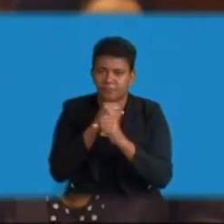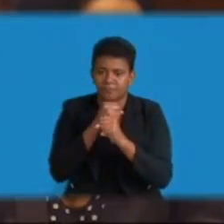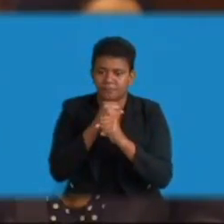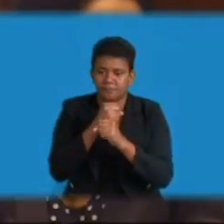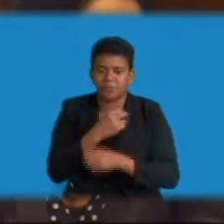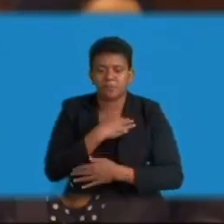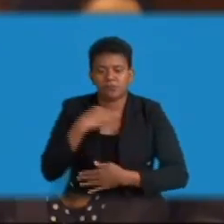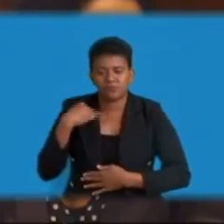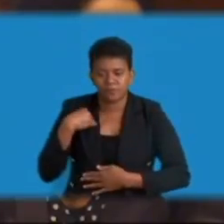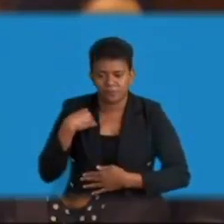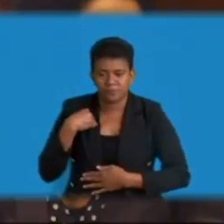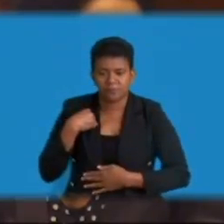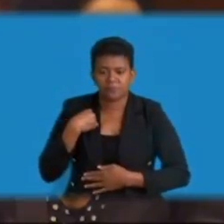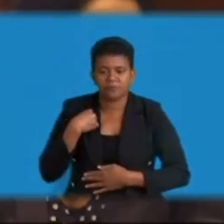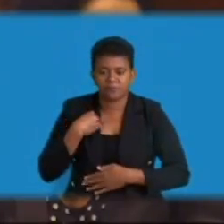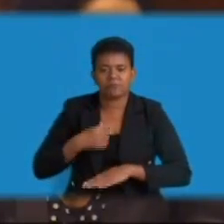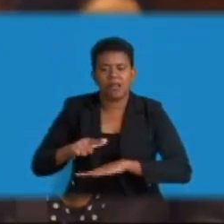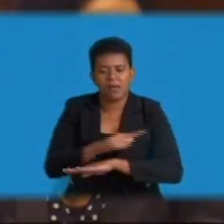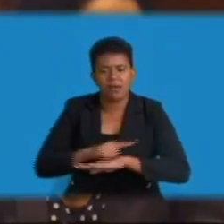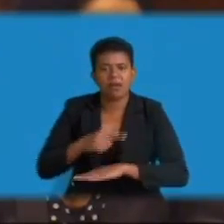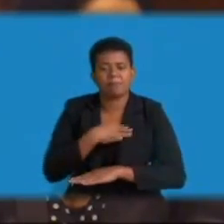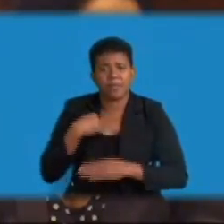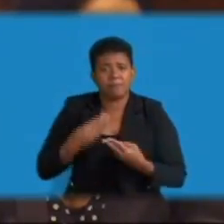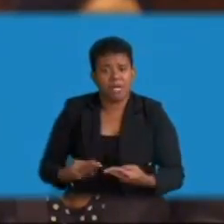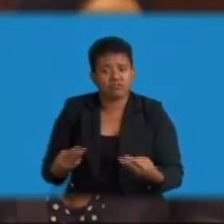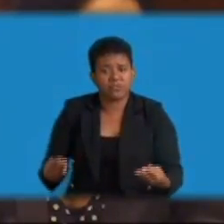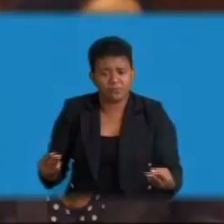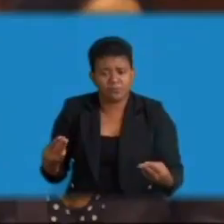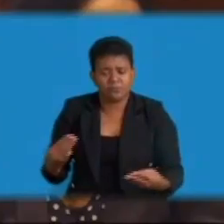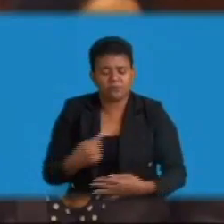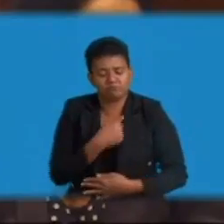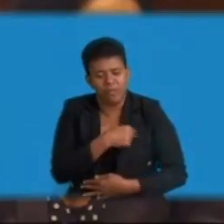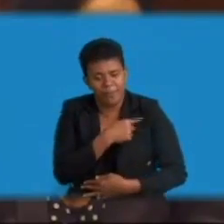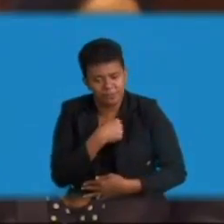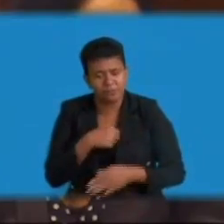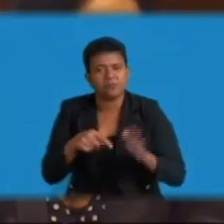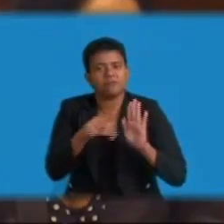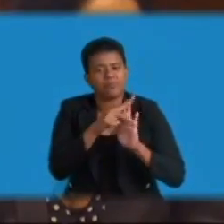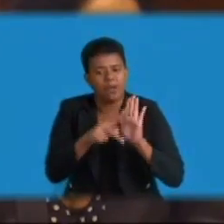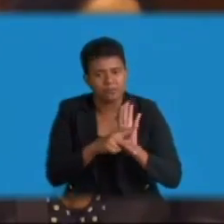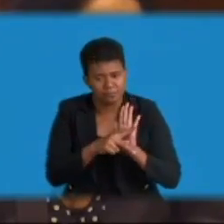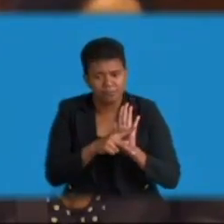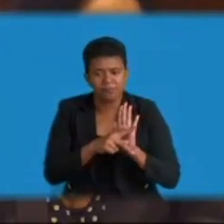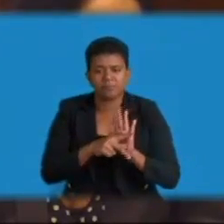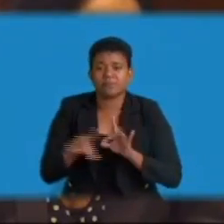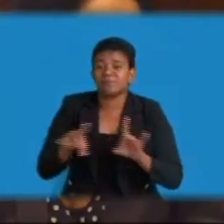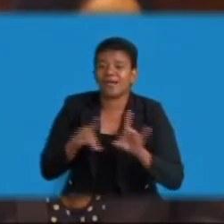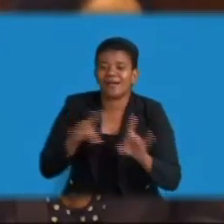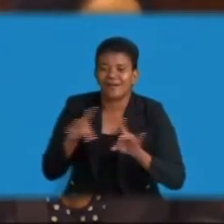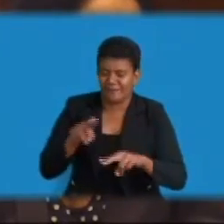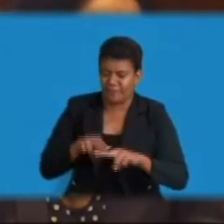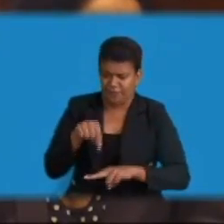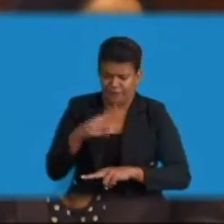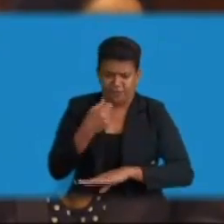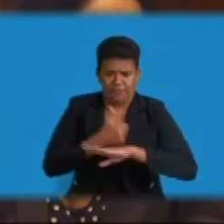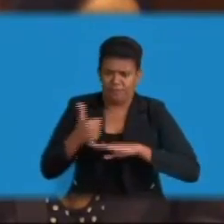of Lands and Mineral Resources is committed fully to supporting the policies and initiatives of the Fiji First Government and will persevere